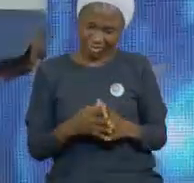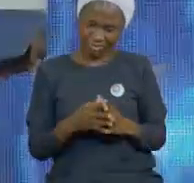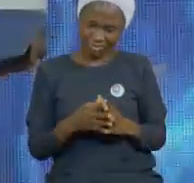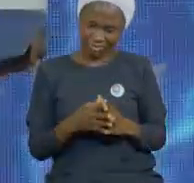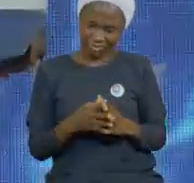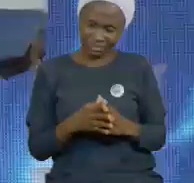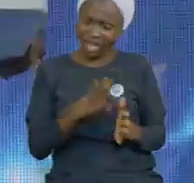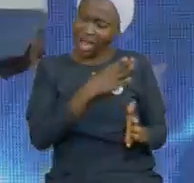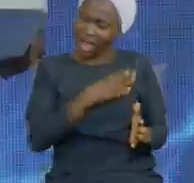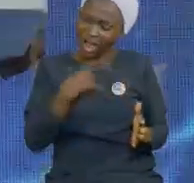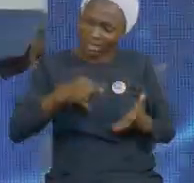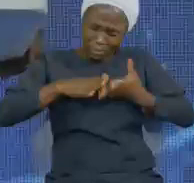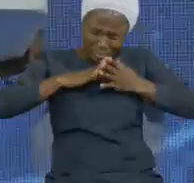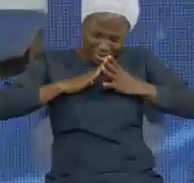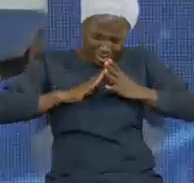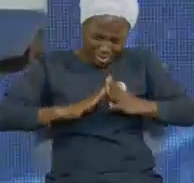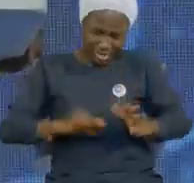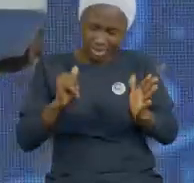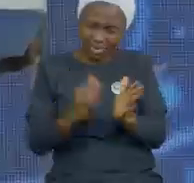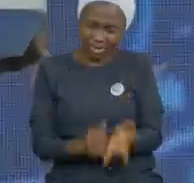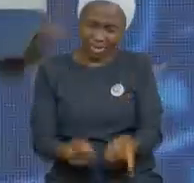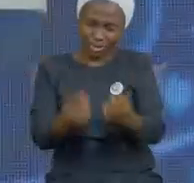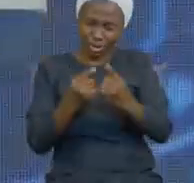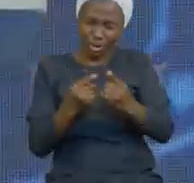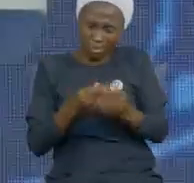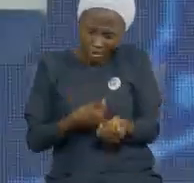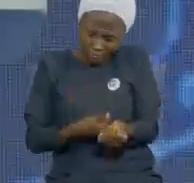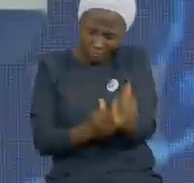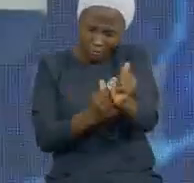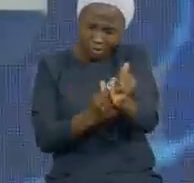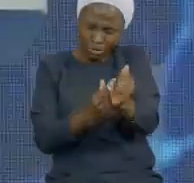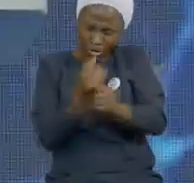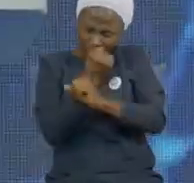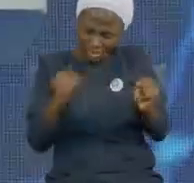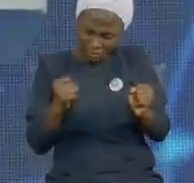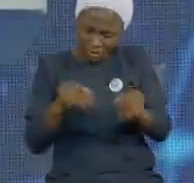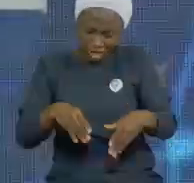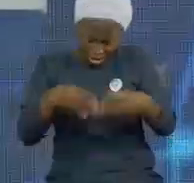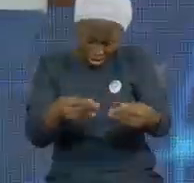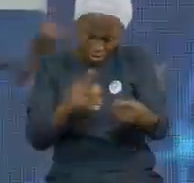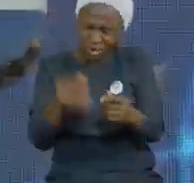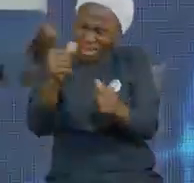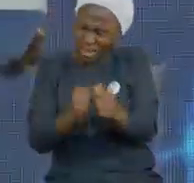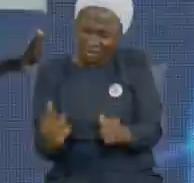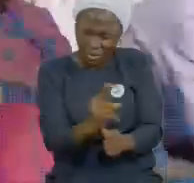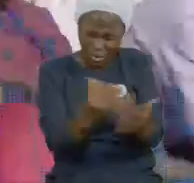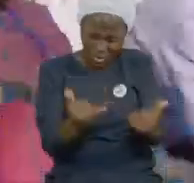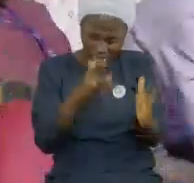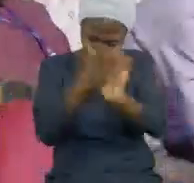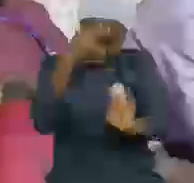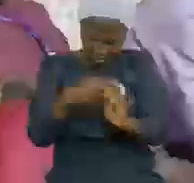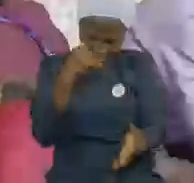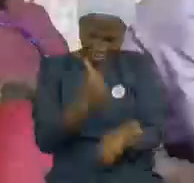And the peace that comes with salvation, give unto everyone now in Jesus'